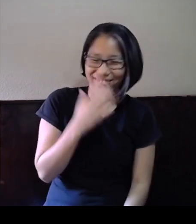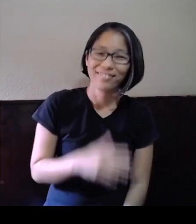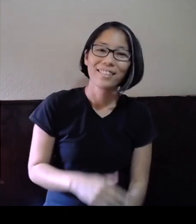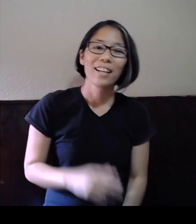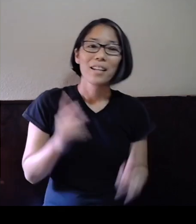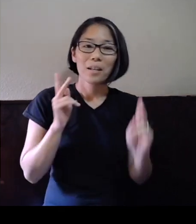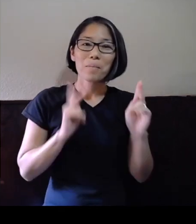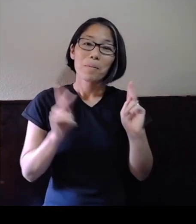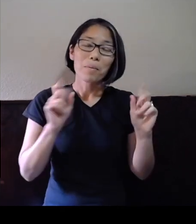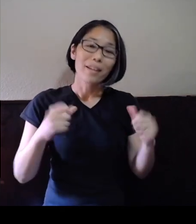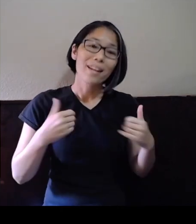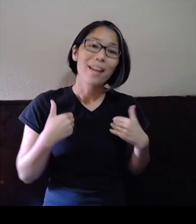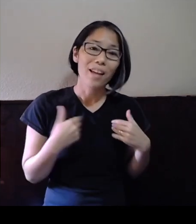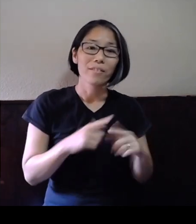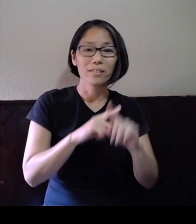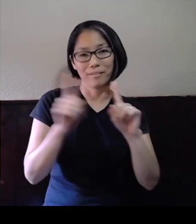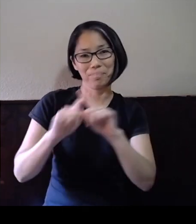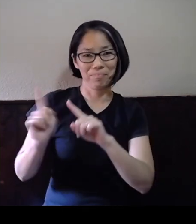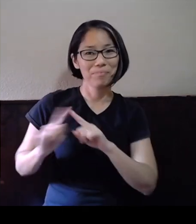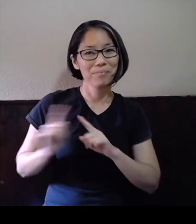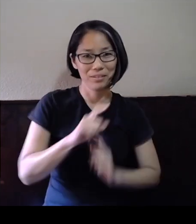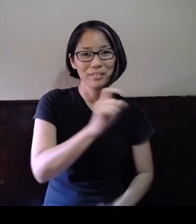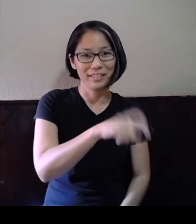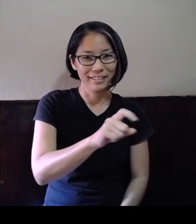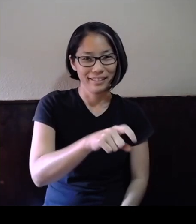People can have different needs.